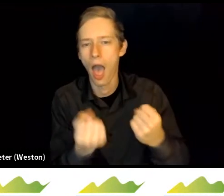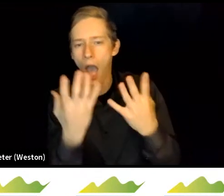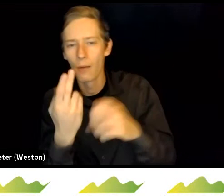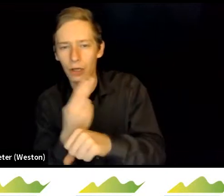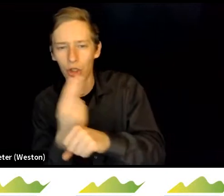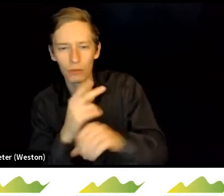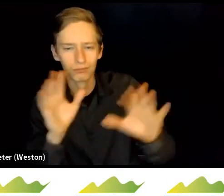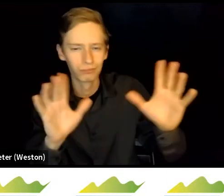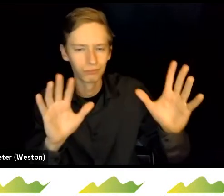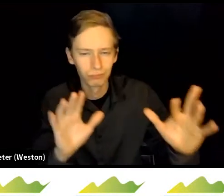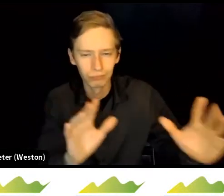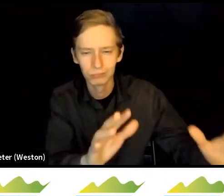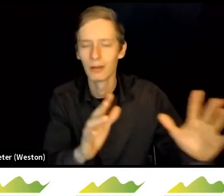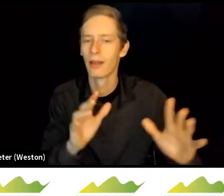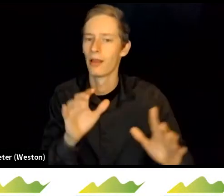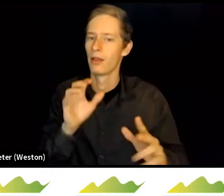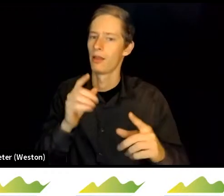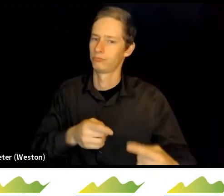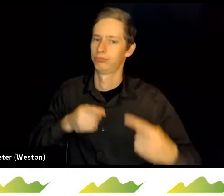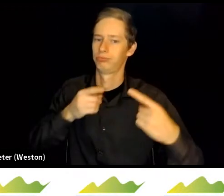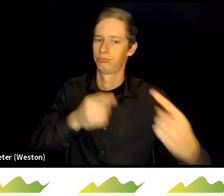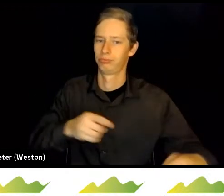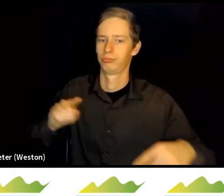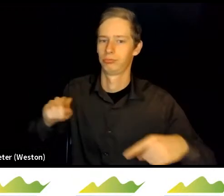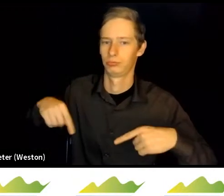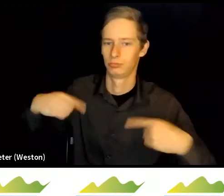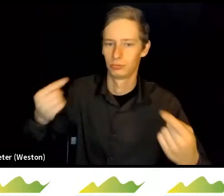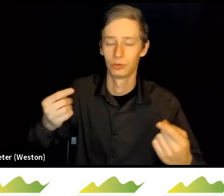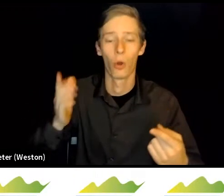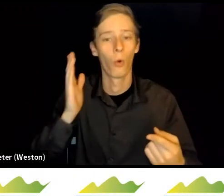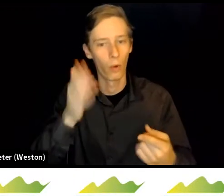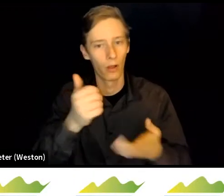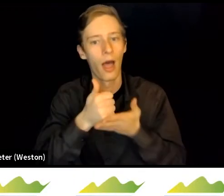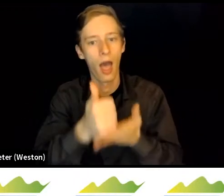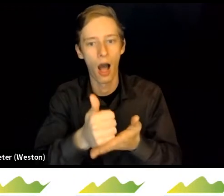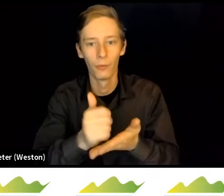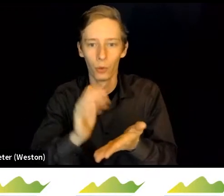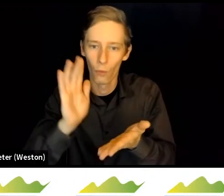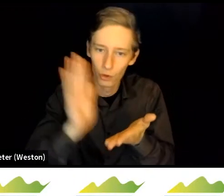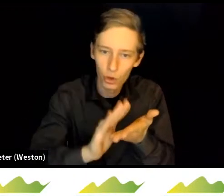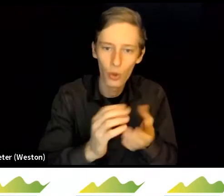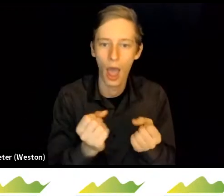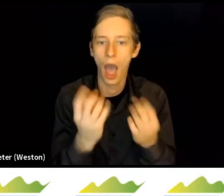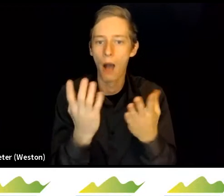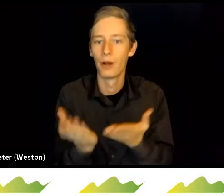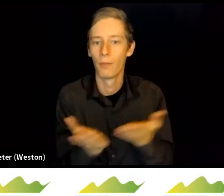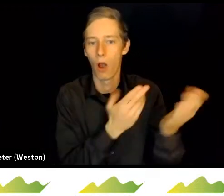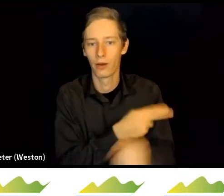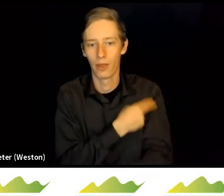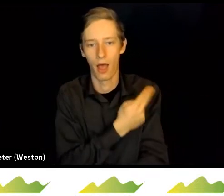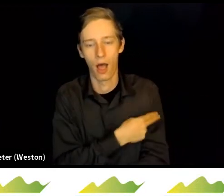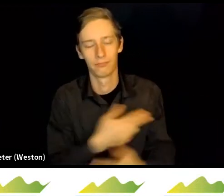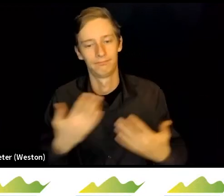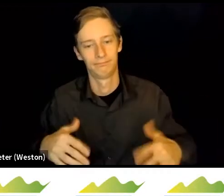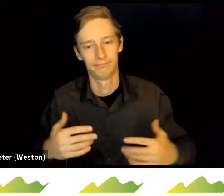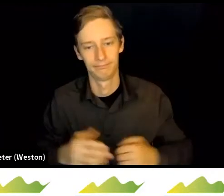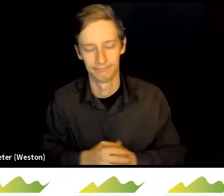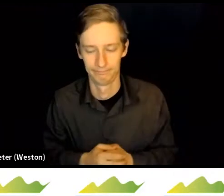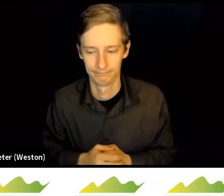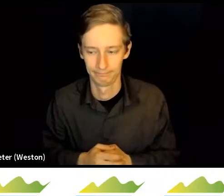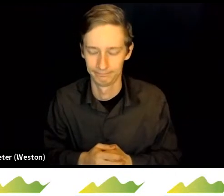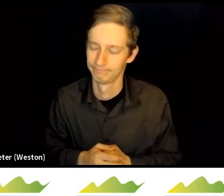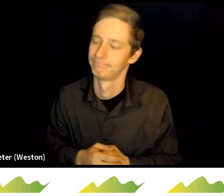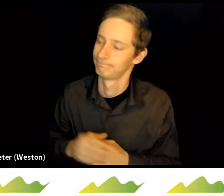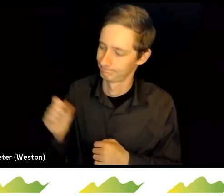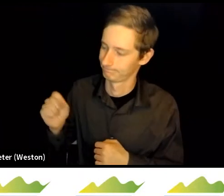folks to prevent them from being hospitalized. Absolutely. And you talk about transport, and we've heard those stories,